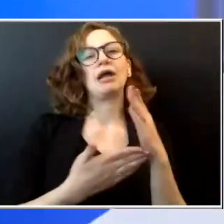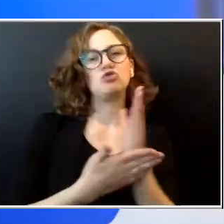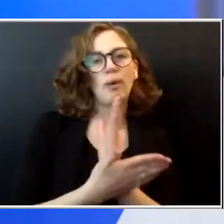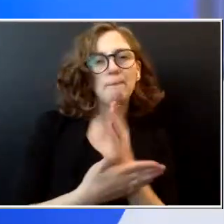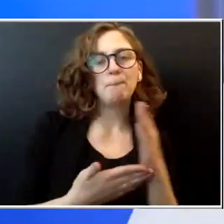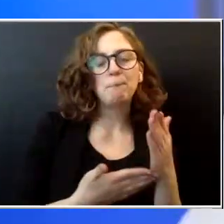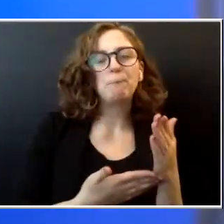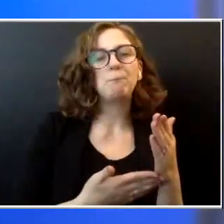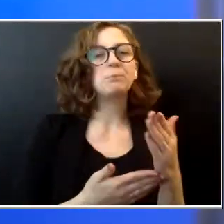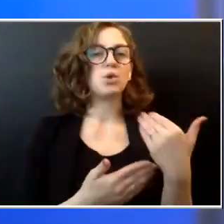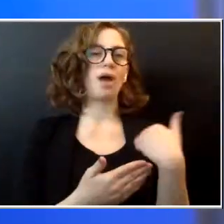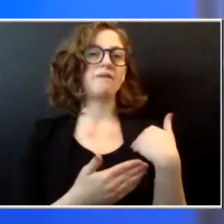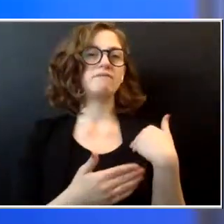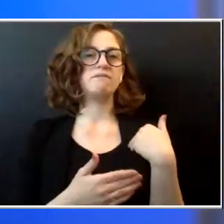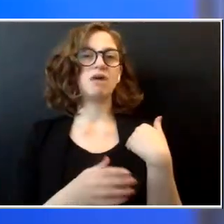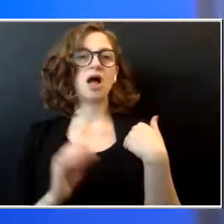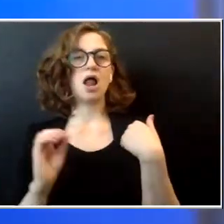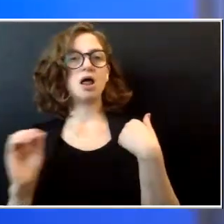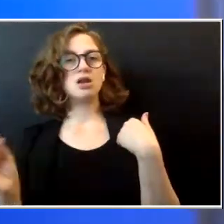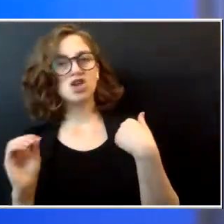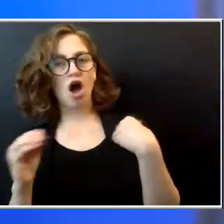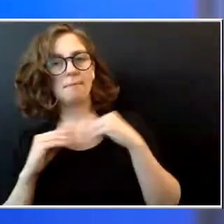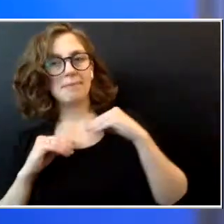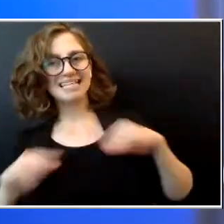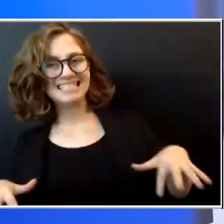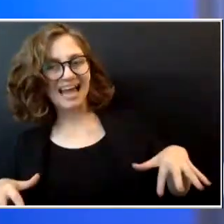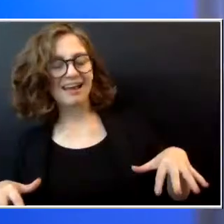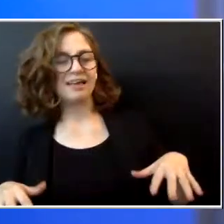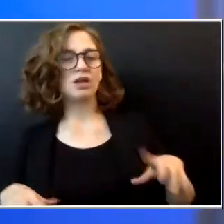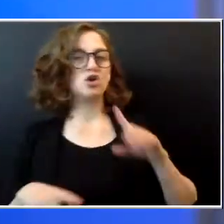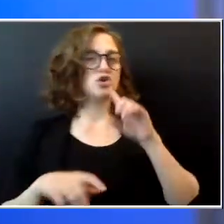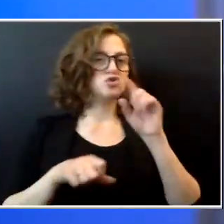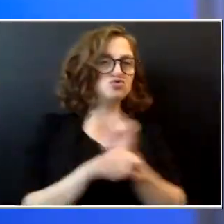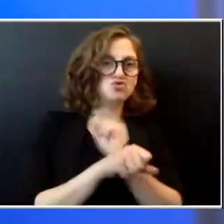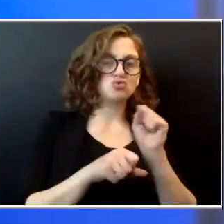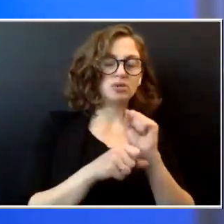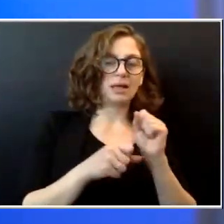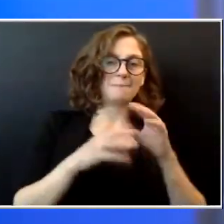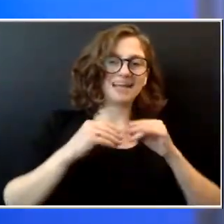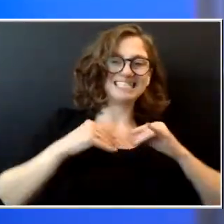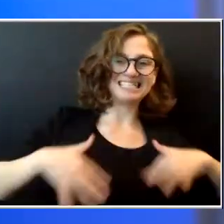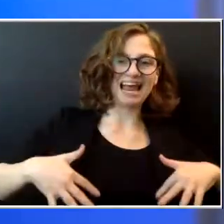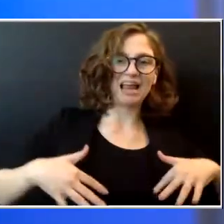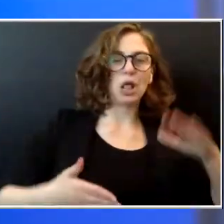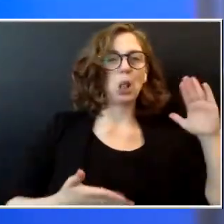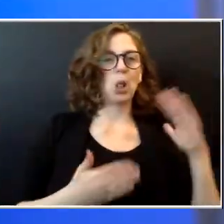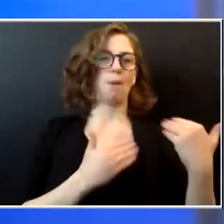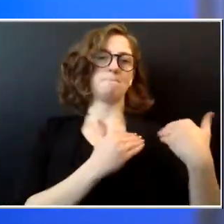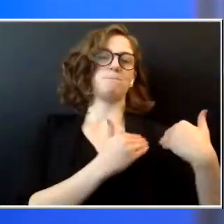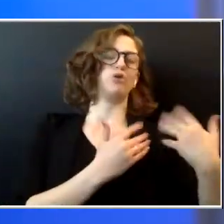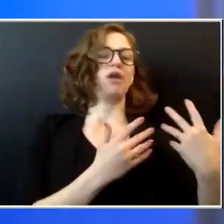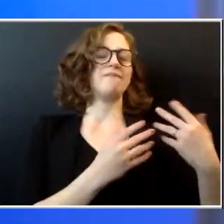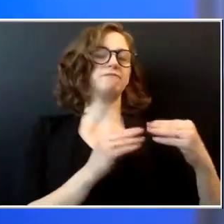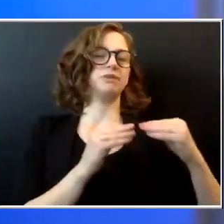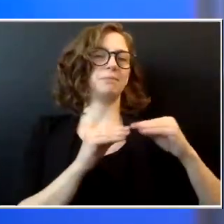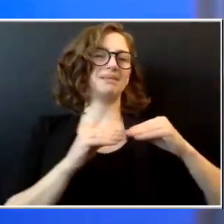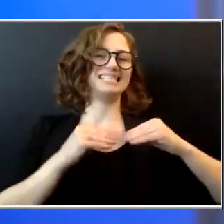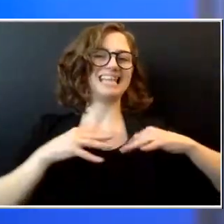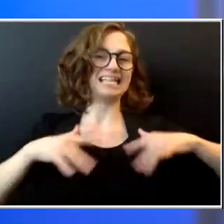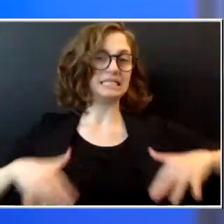non-metastatic, truly metastatic, a very low burden of metastasis, and the ability to potentially still give very